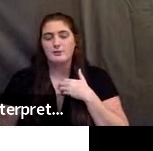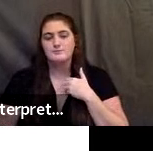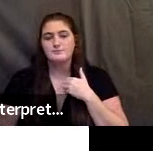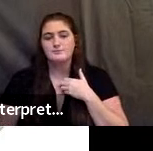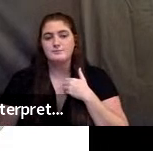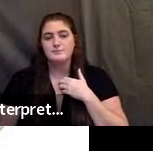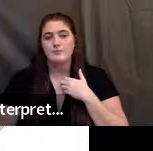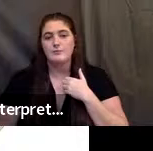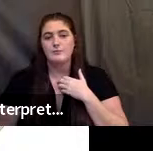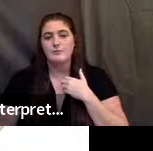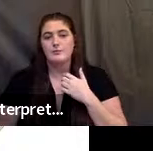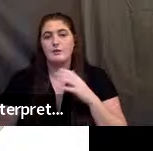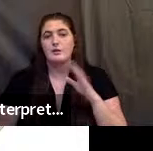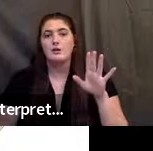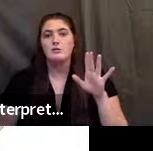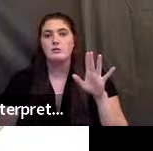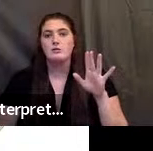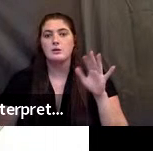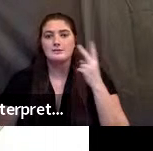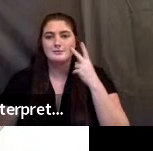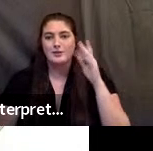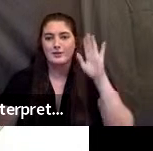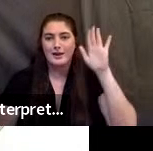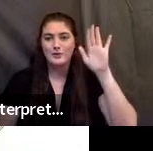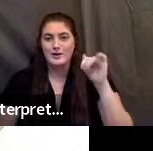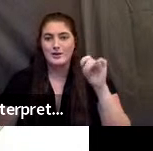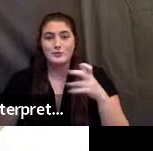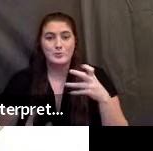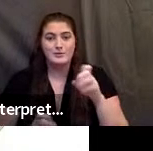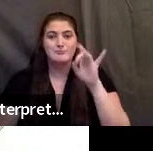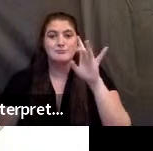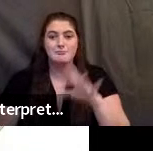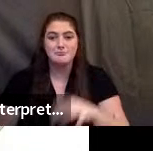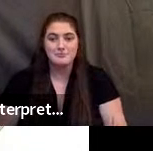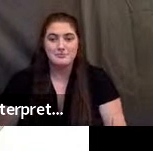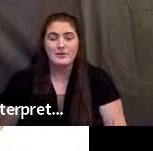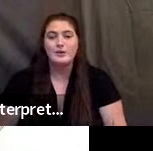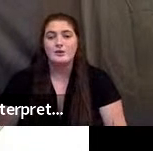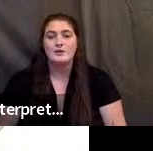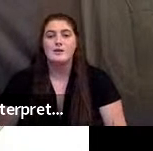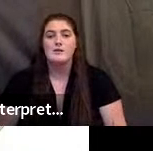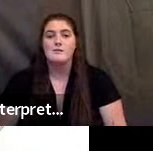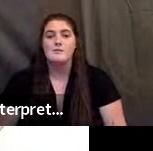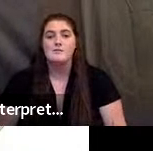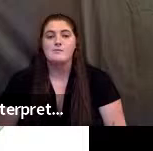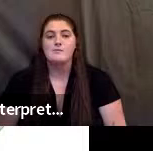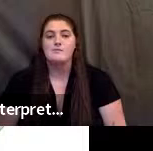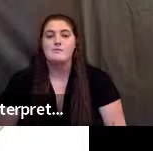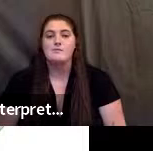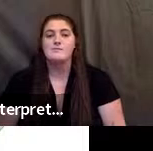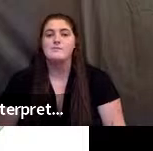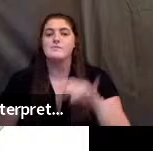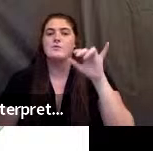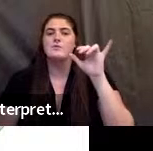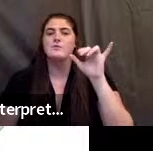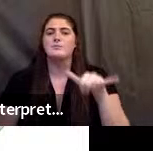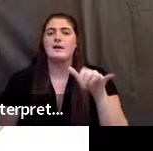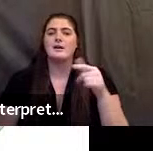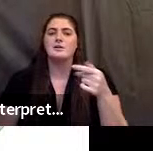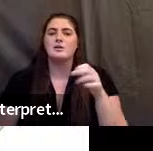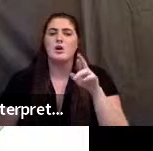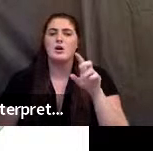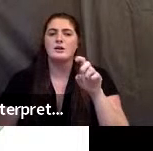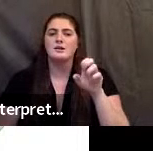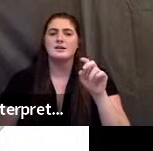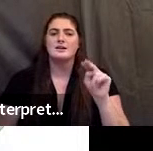Well, Skip, I saw you had your hand Yes, I have raised. a quick question. Do you want to jump in, please? Yep. From that sunken garden up to the 2nd floor terrace, is